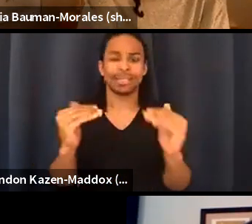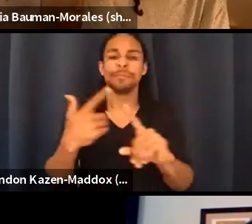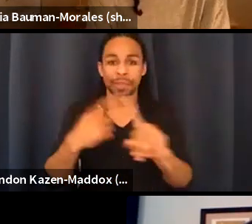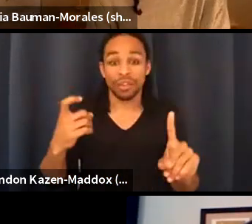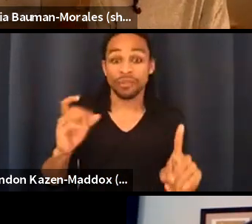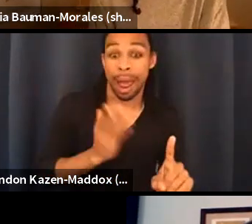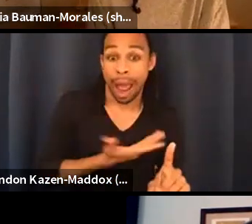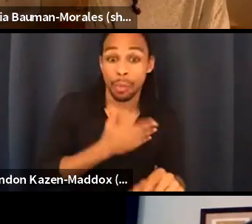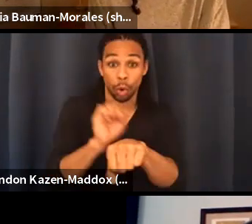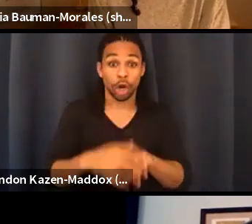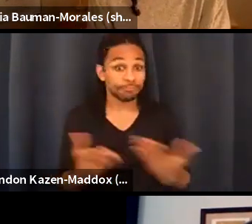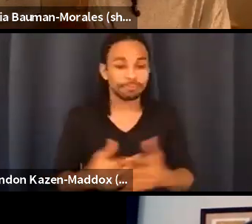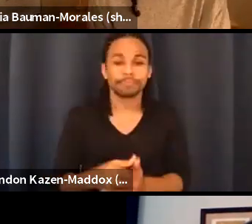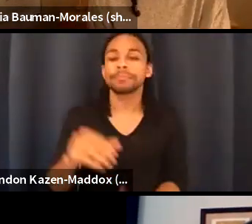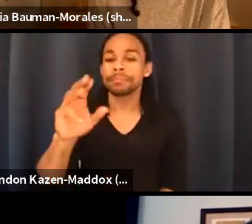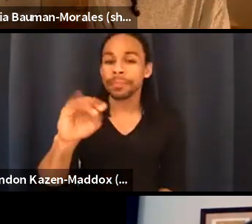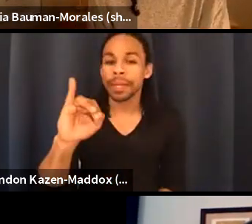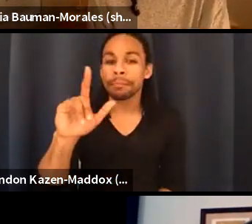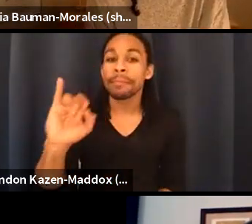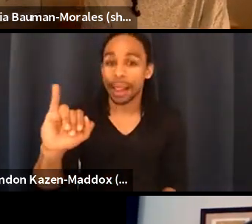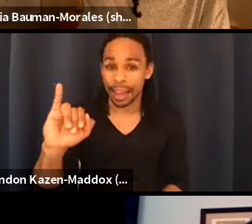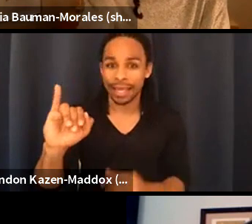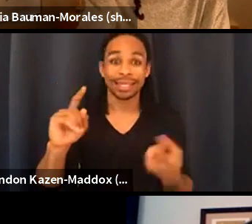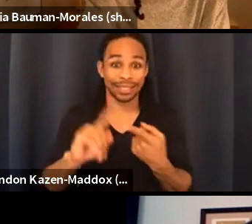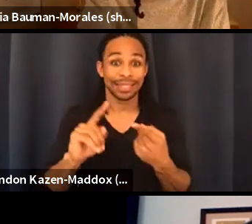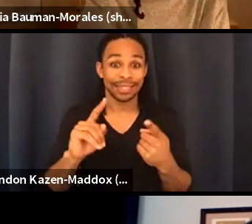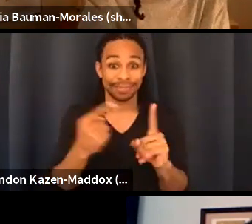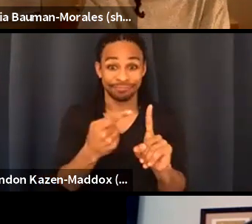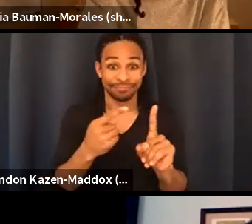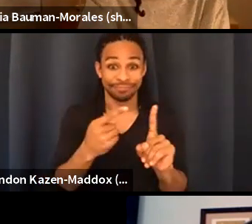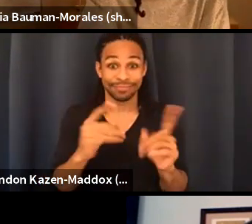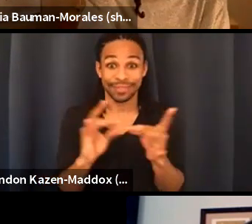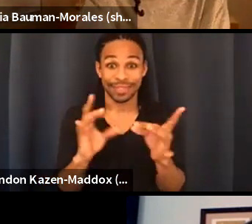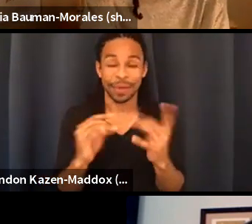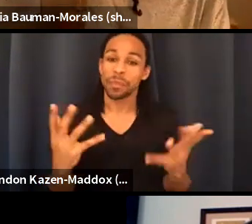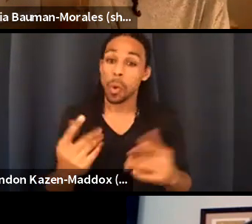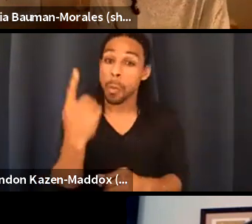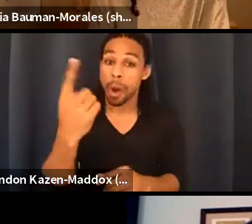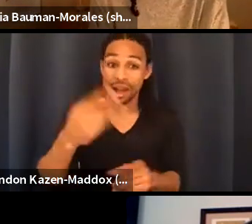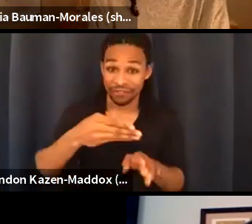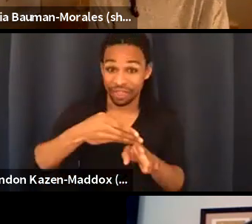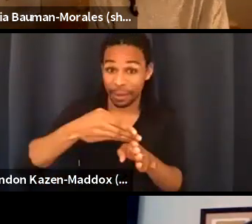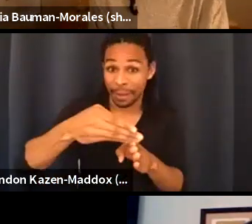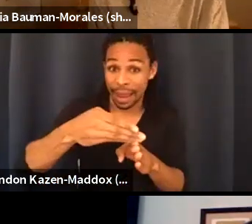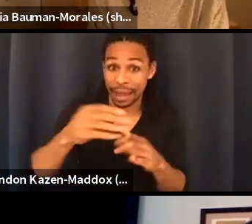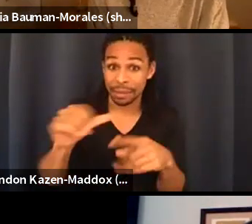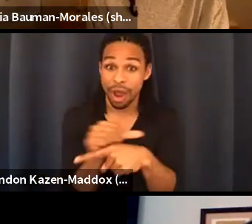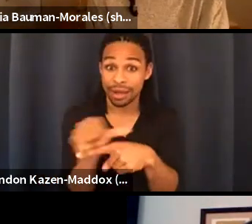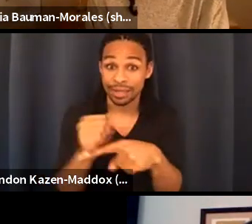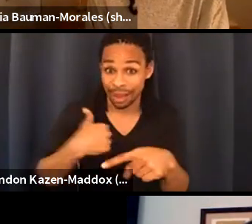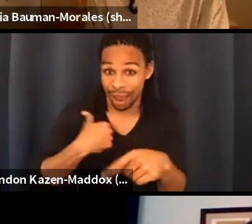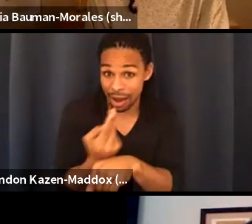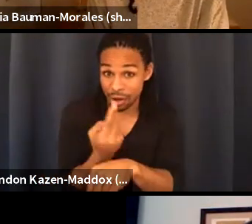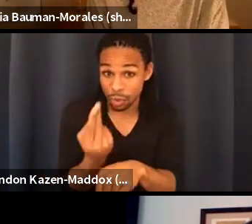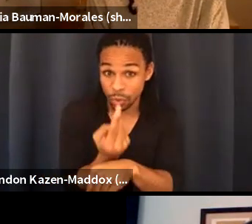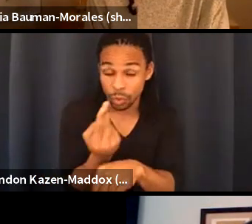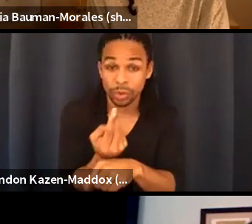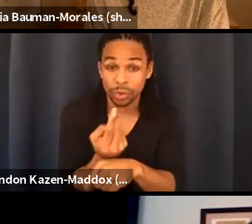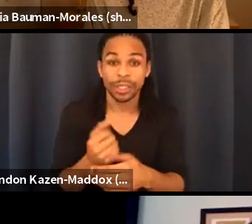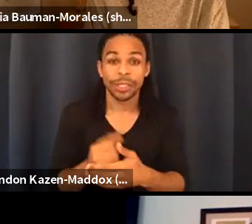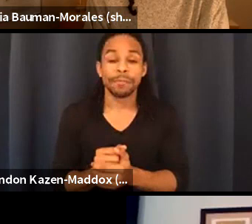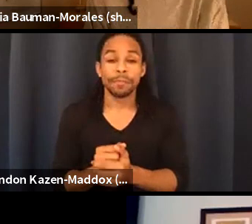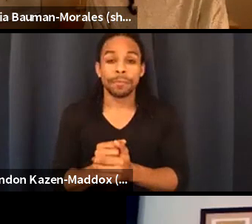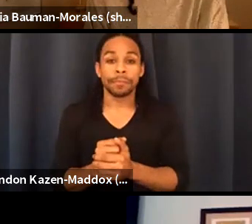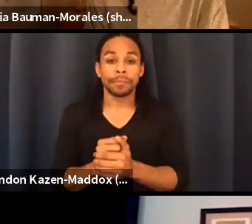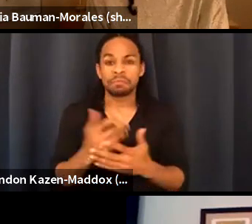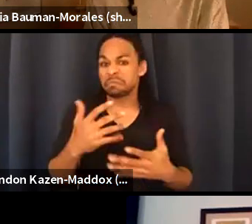main practices that I use when I'm engaging in any community, whether it's on a film project or in the